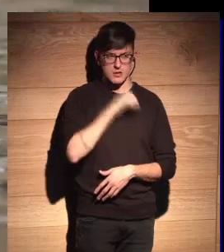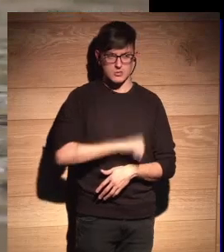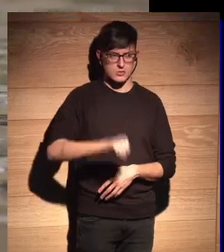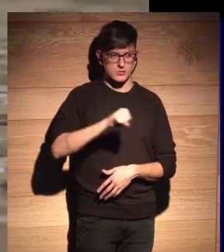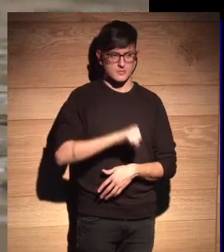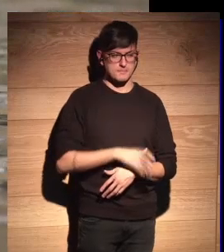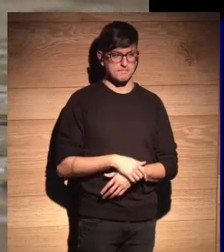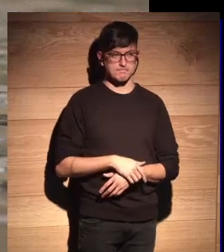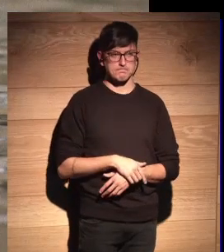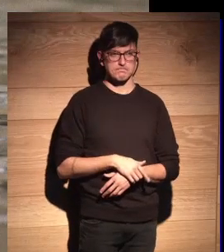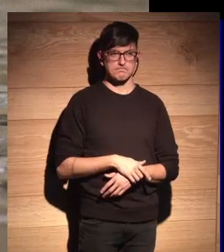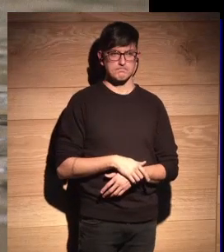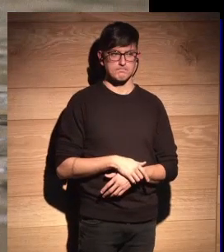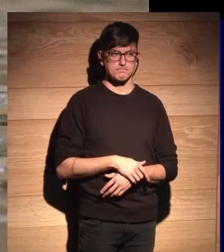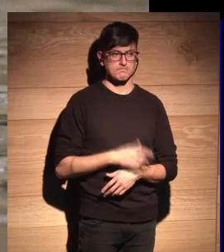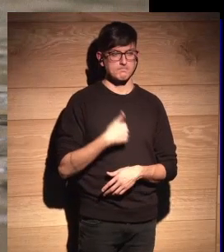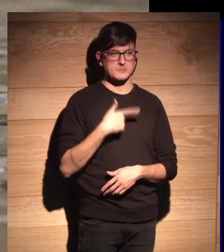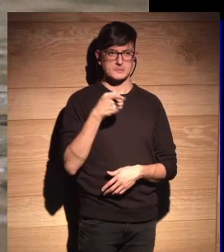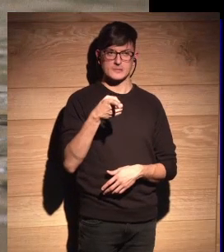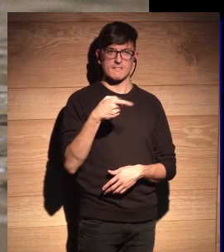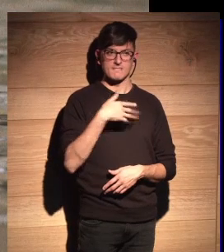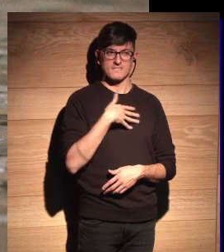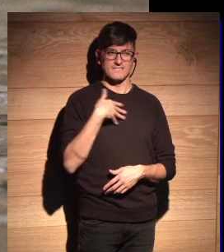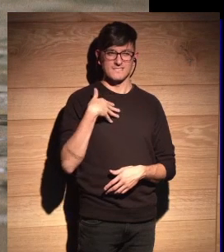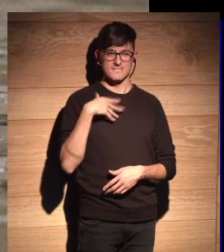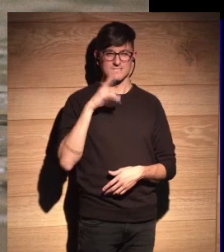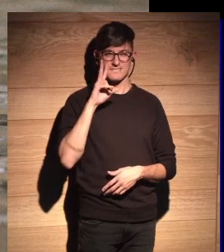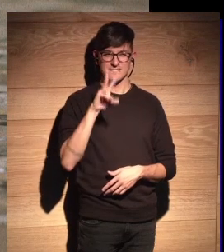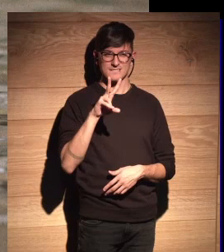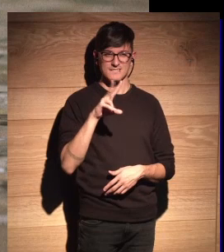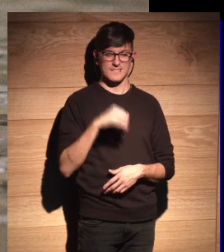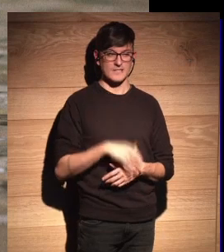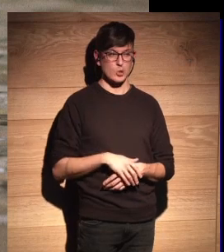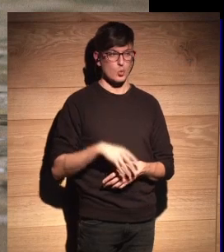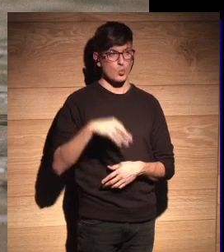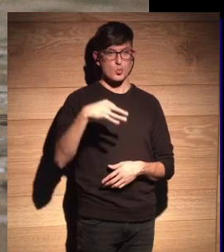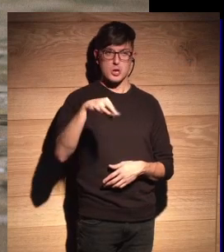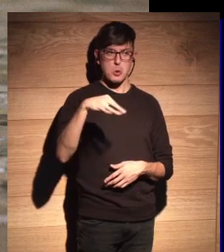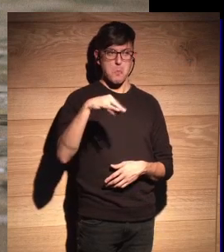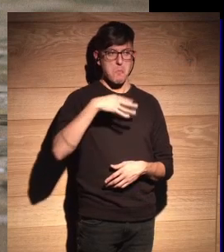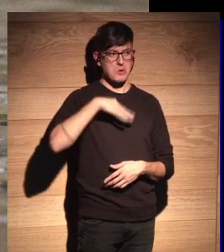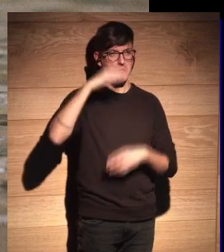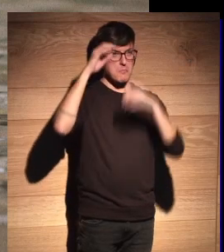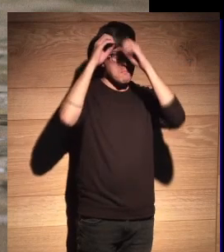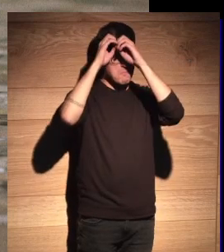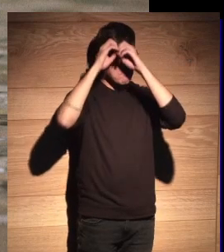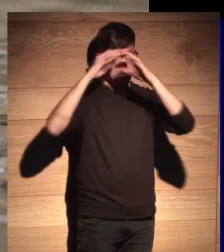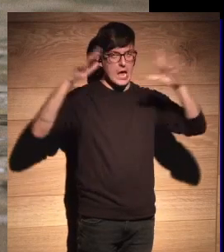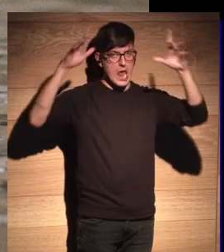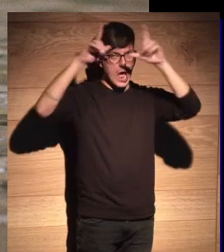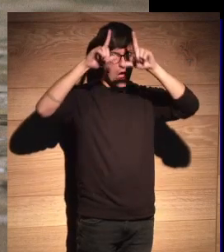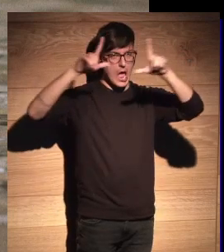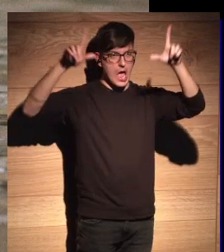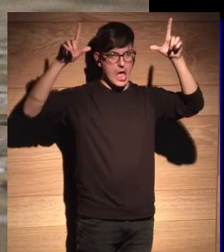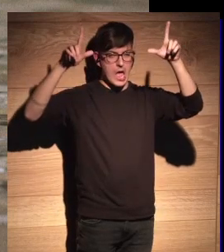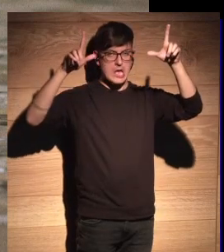I'm looking forward to that one. I mean, the only thing I can imagine he still has is his sewing machine,